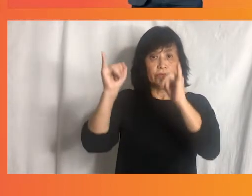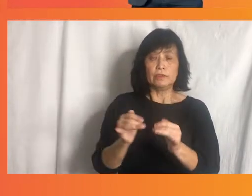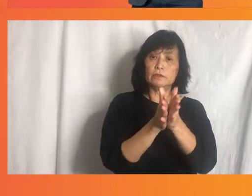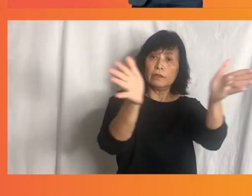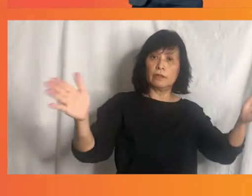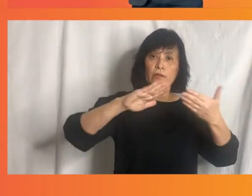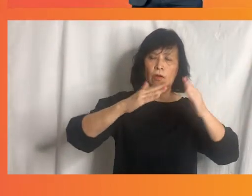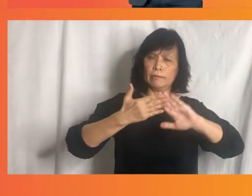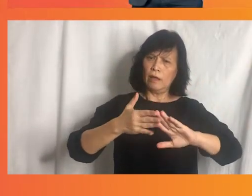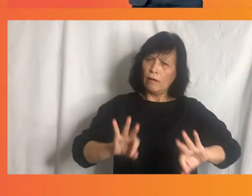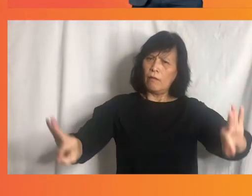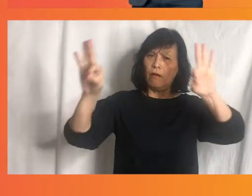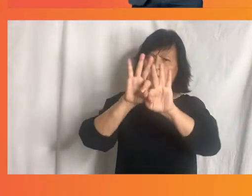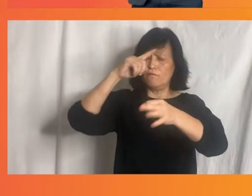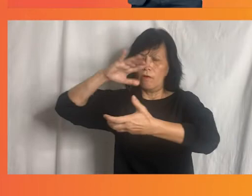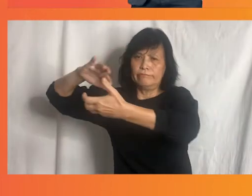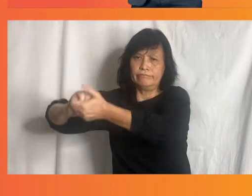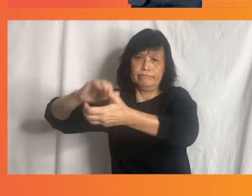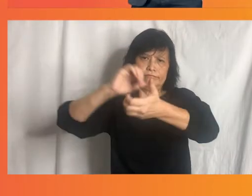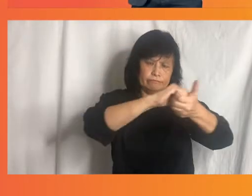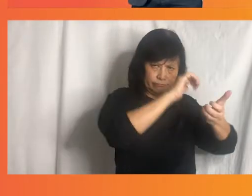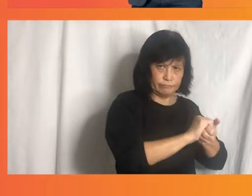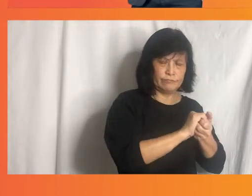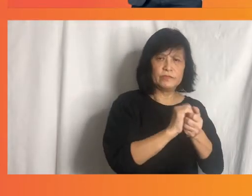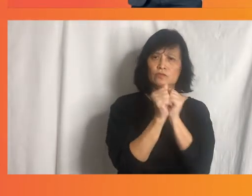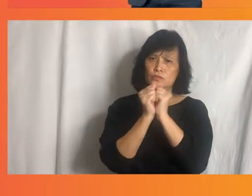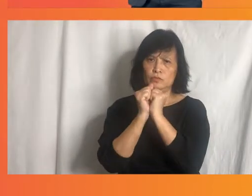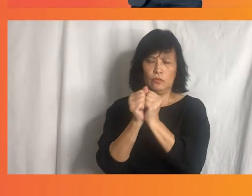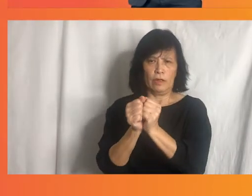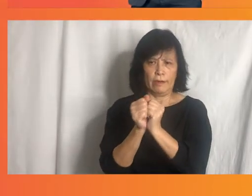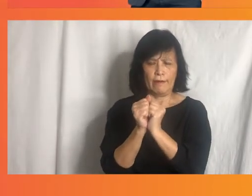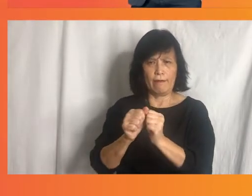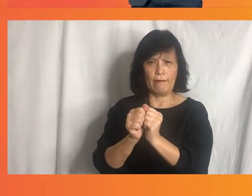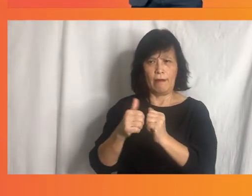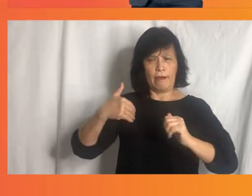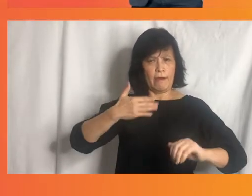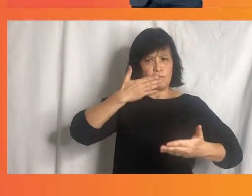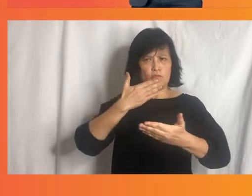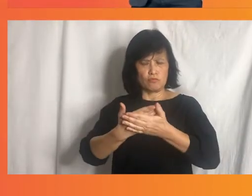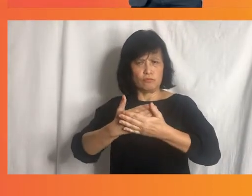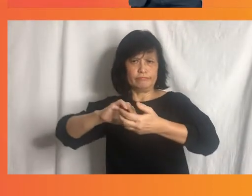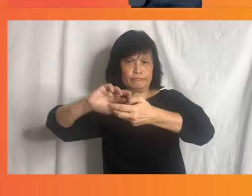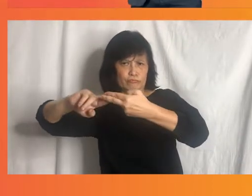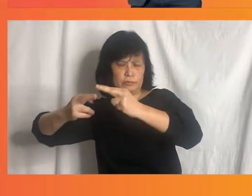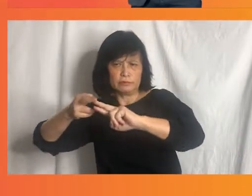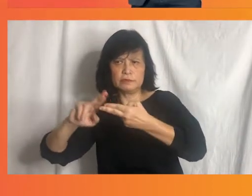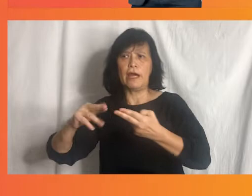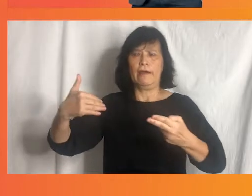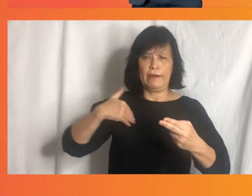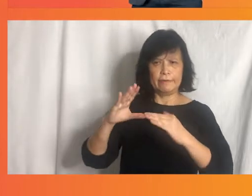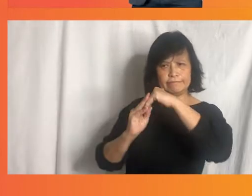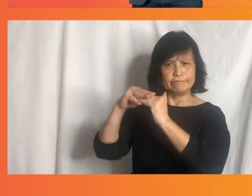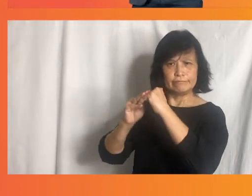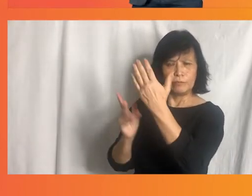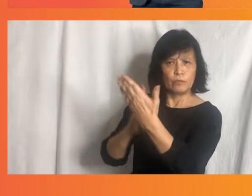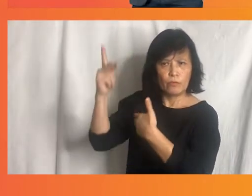to collaborate with different stakeholders, working hand in hand to establish partnership, developing adapted exercise program, integrate them